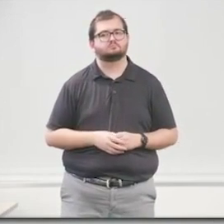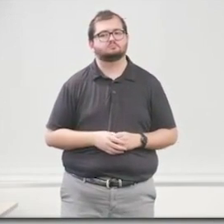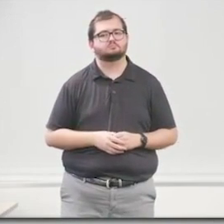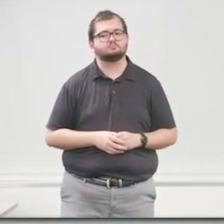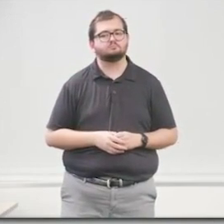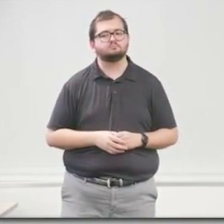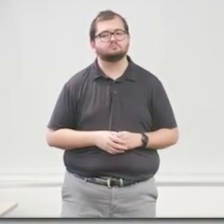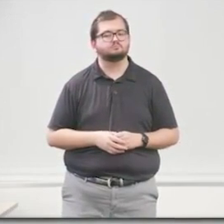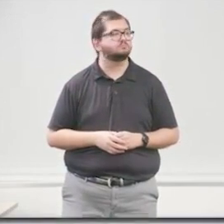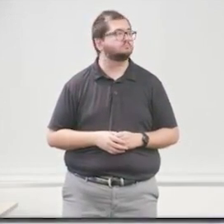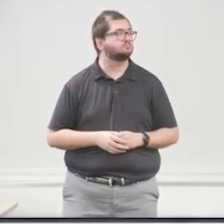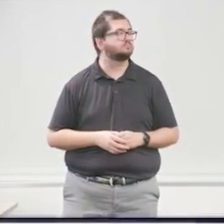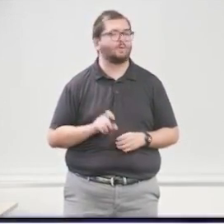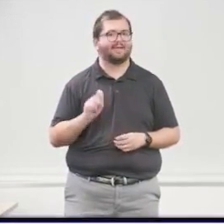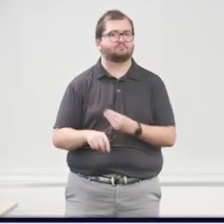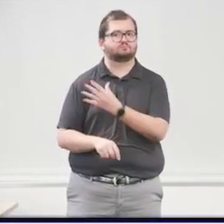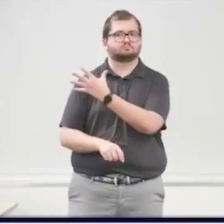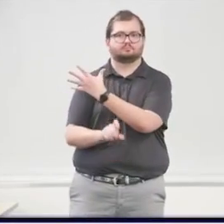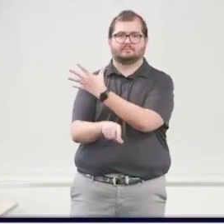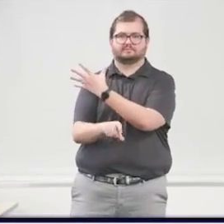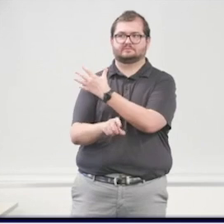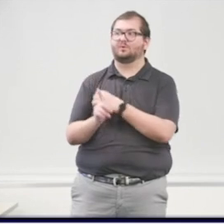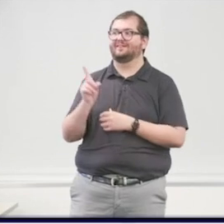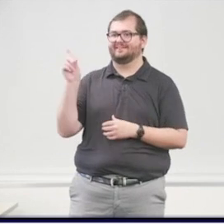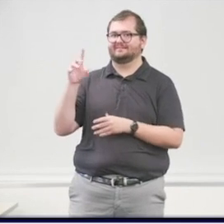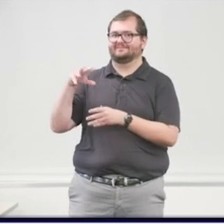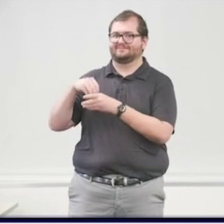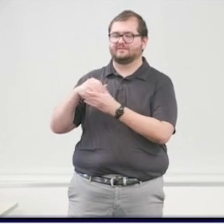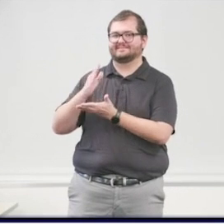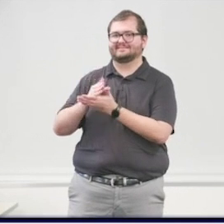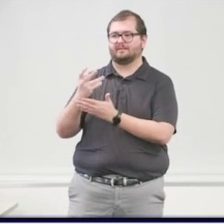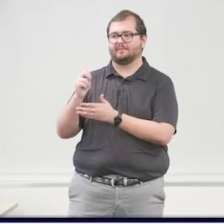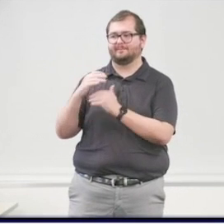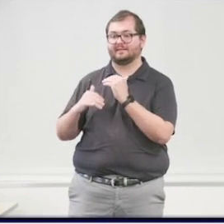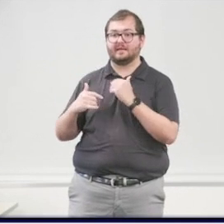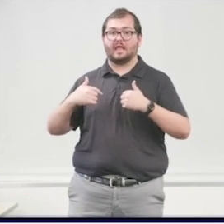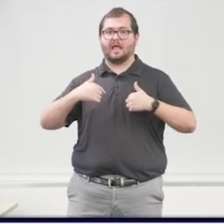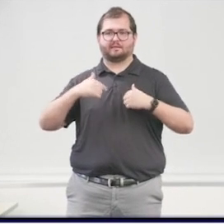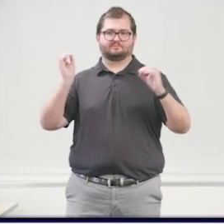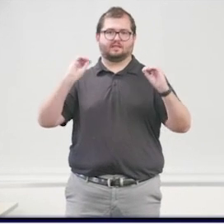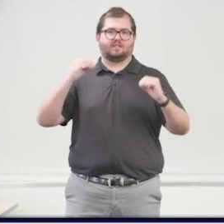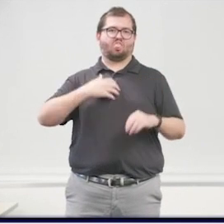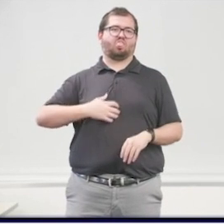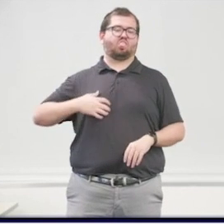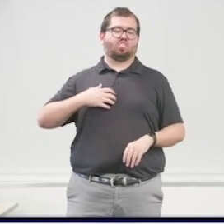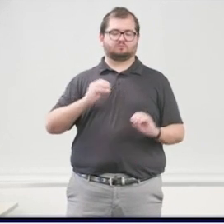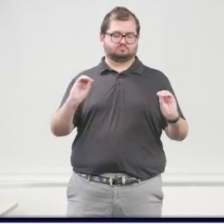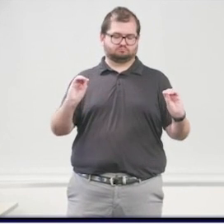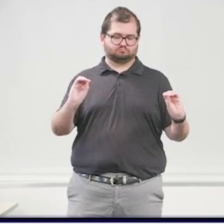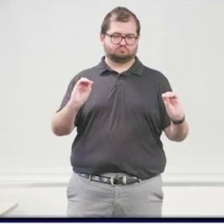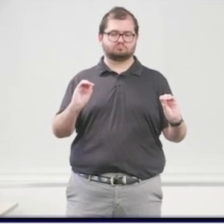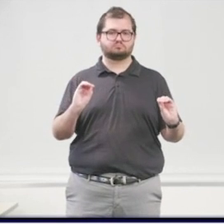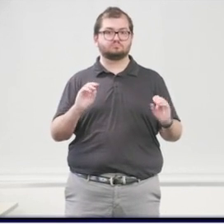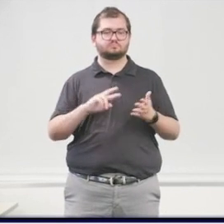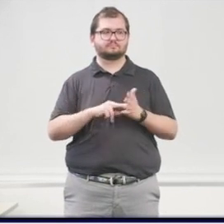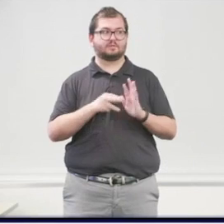I have to put this up there because this was part of the Stop the Bleed presentation. I don't have anything absolutely disgusting on this slide, so I hope that